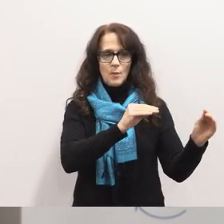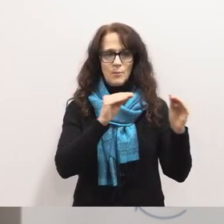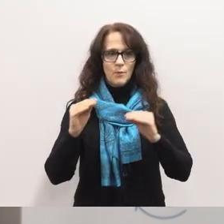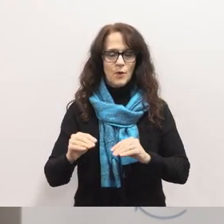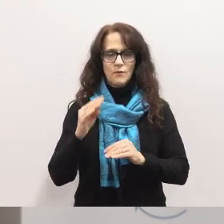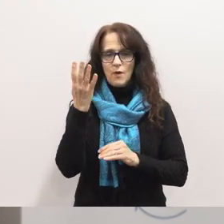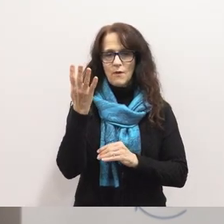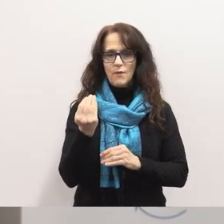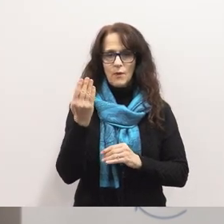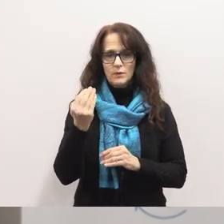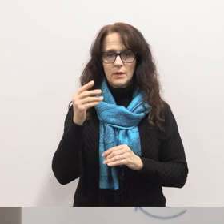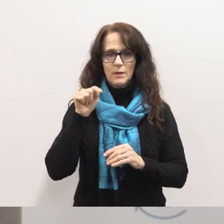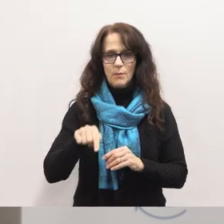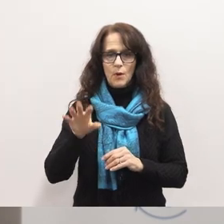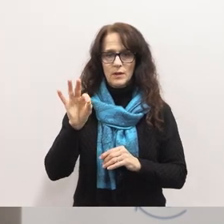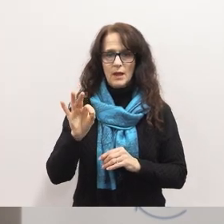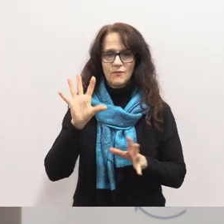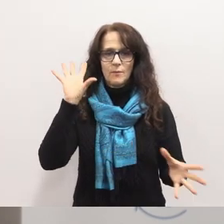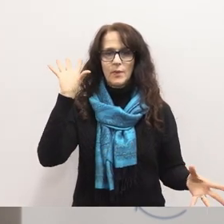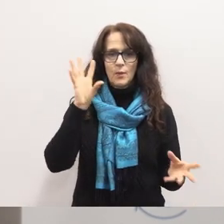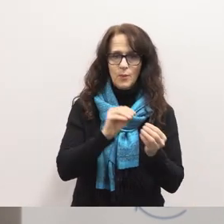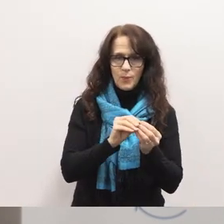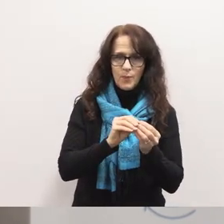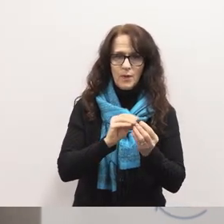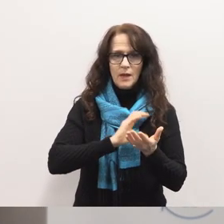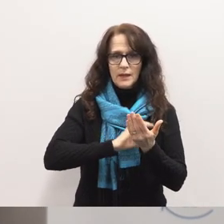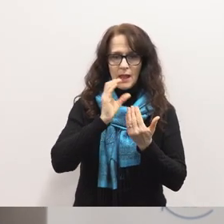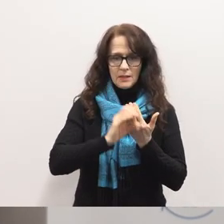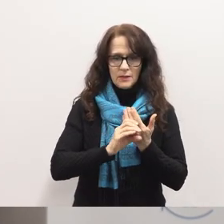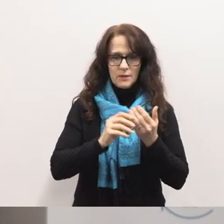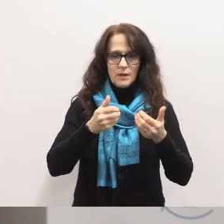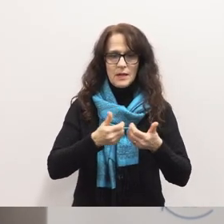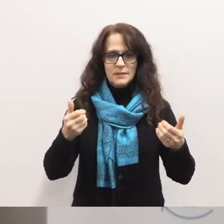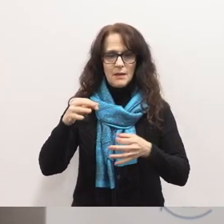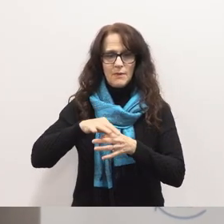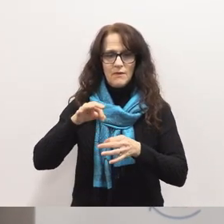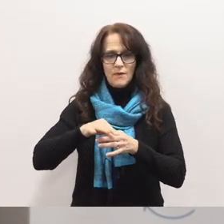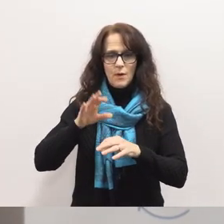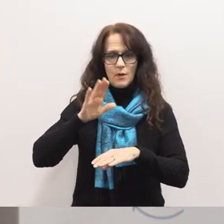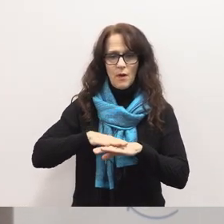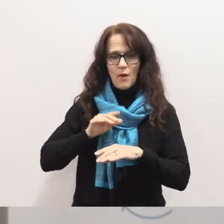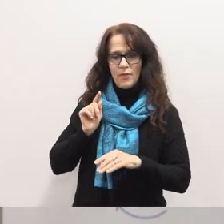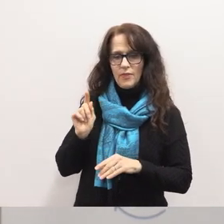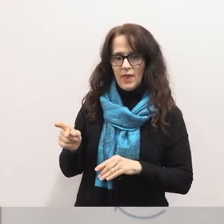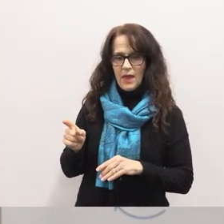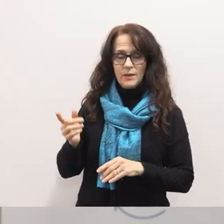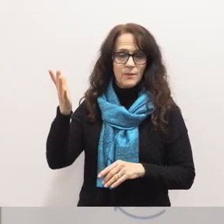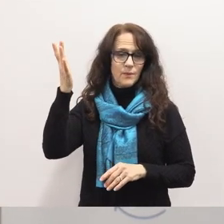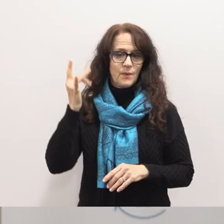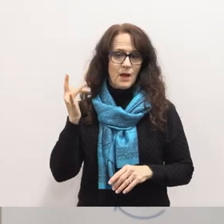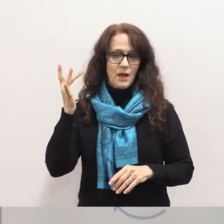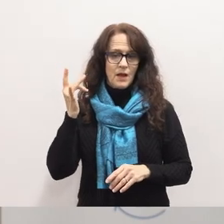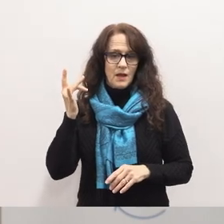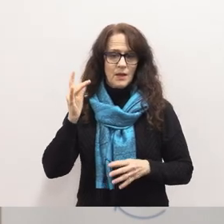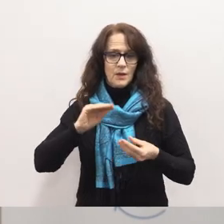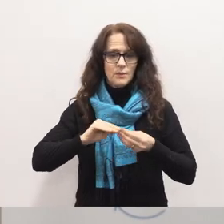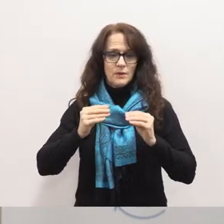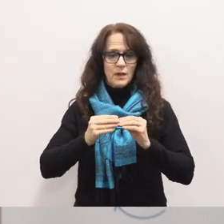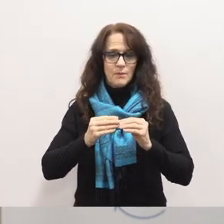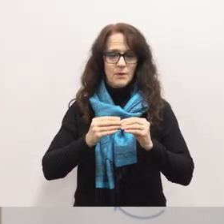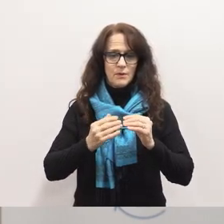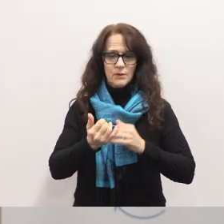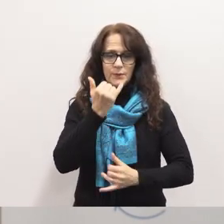14.9 from the consent calendar. We will take a separate vote on that. And that's because it was numbered